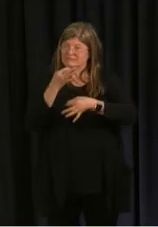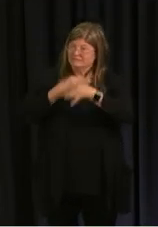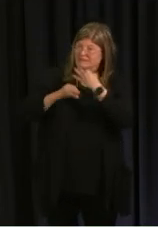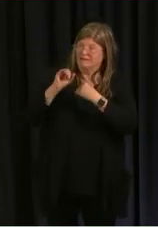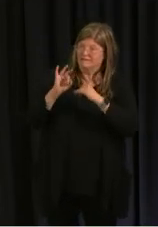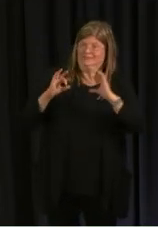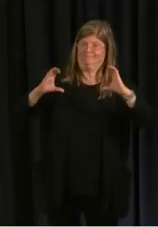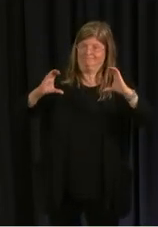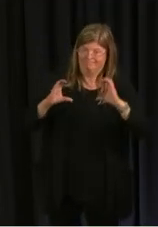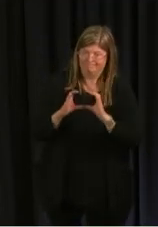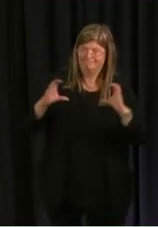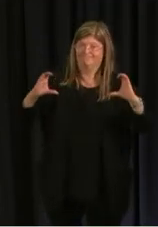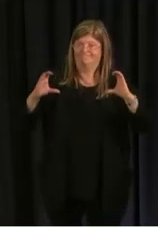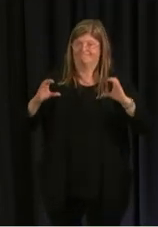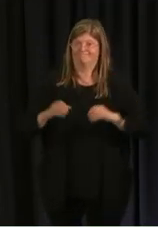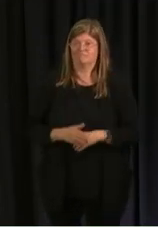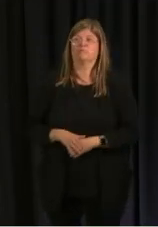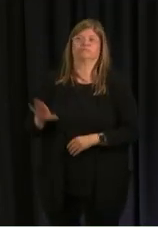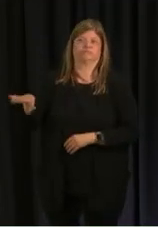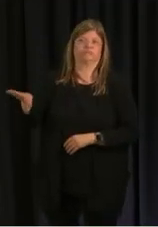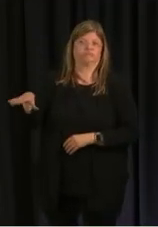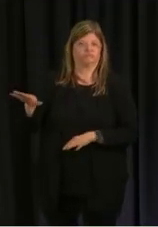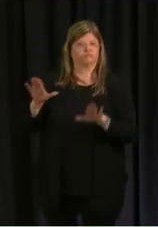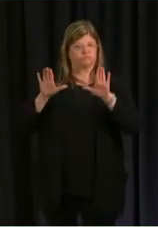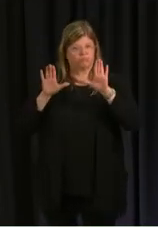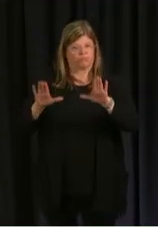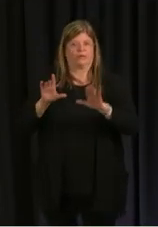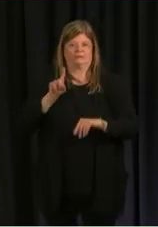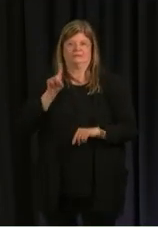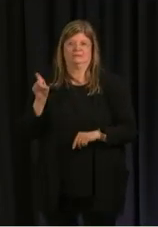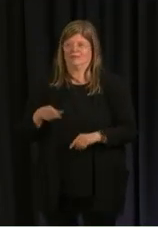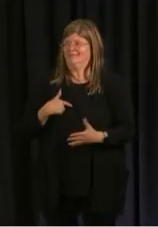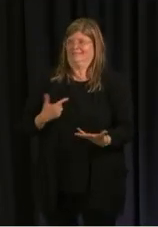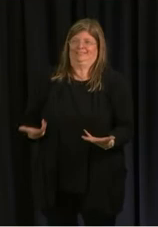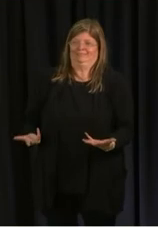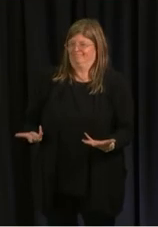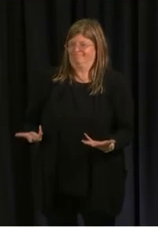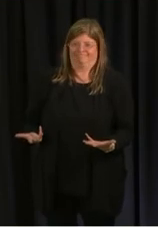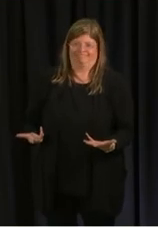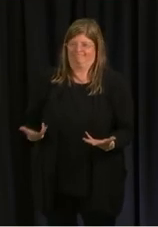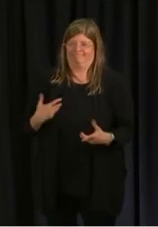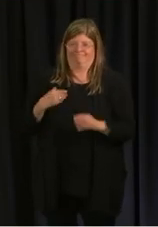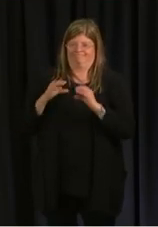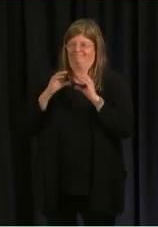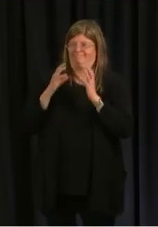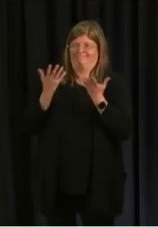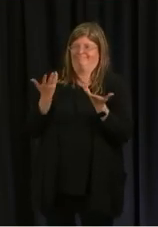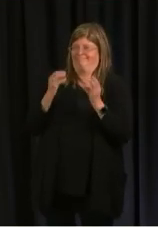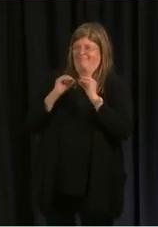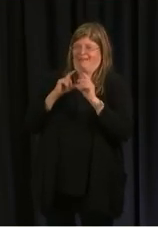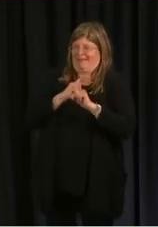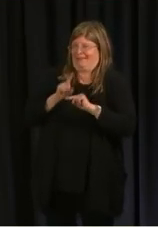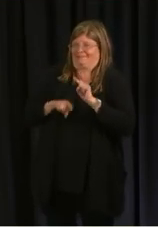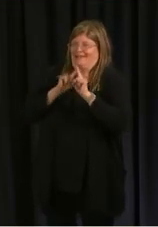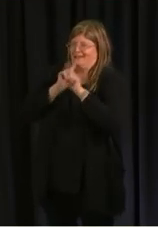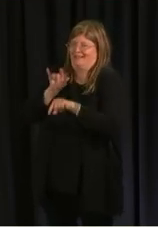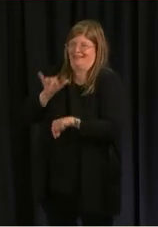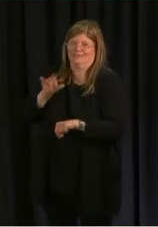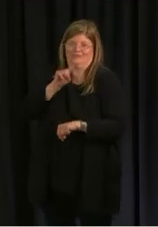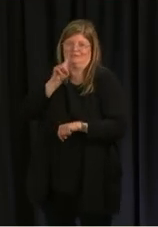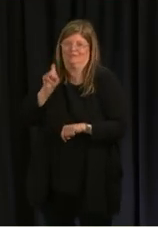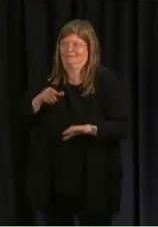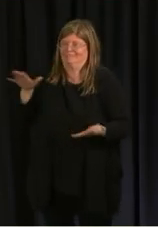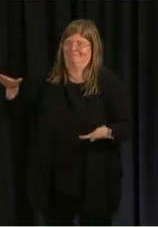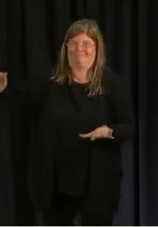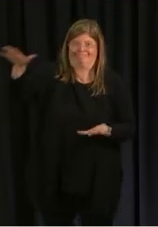That's a great question, and unfortunately, I can't really opine or know definitively on what the Massachusetts